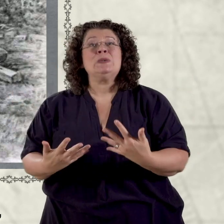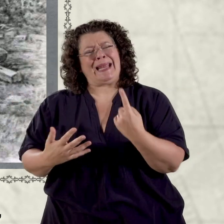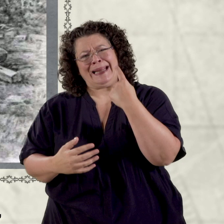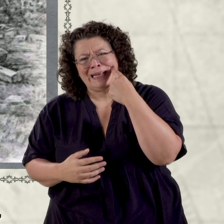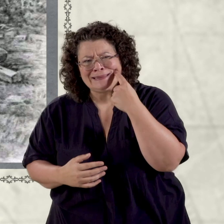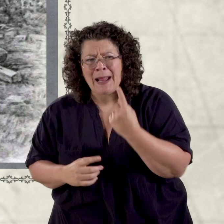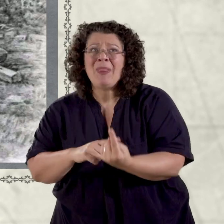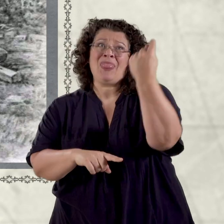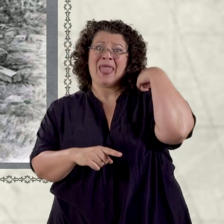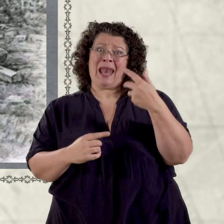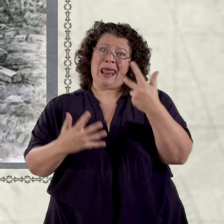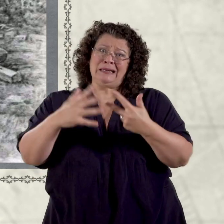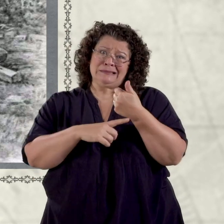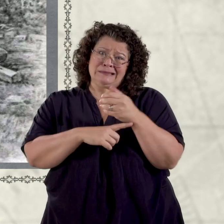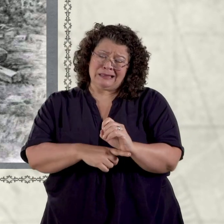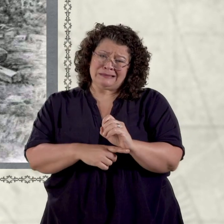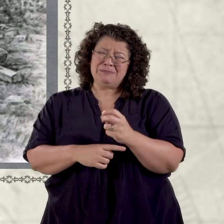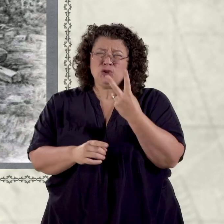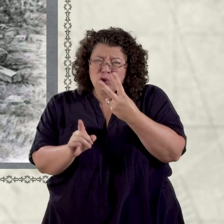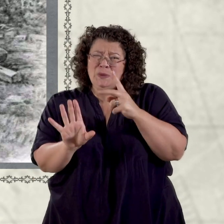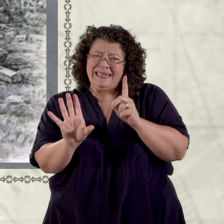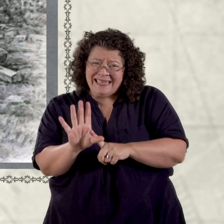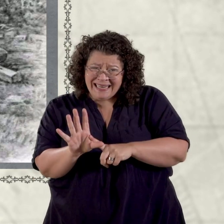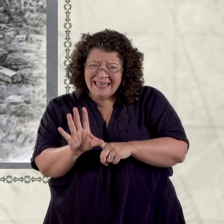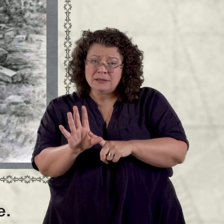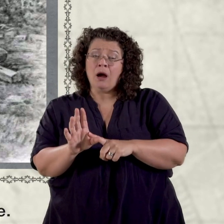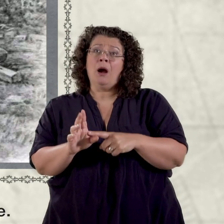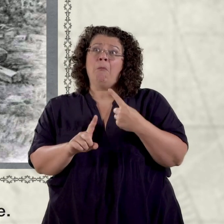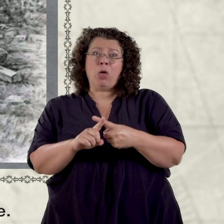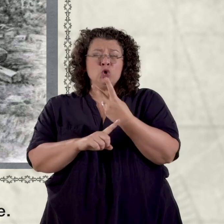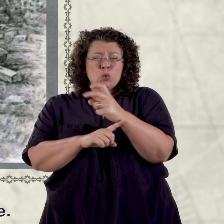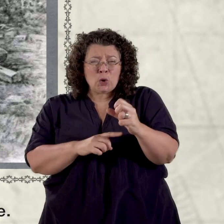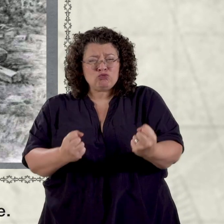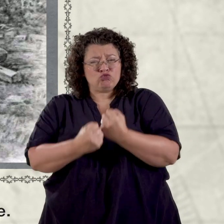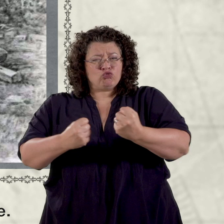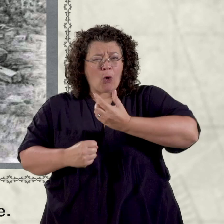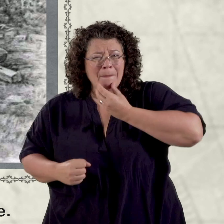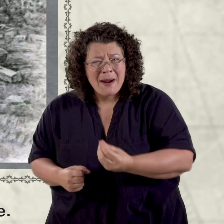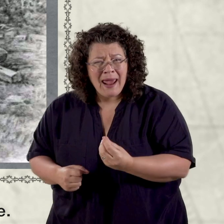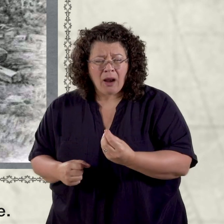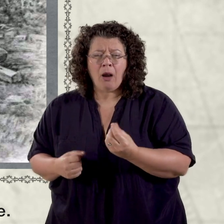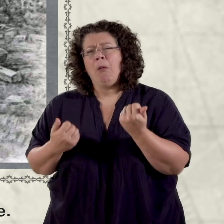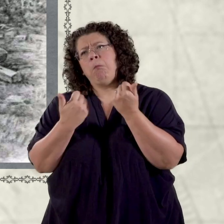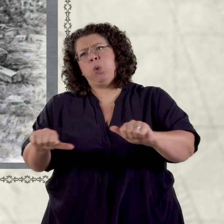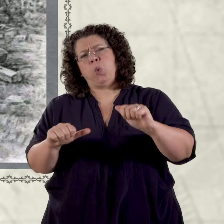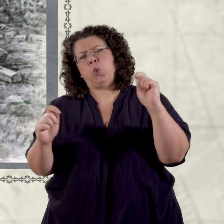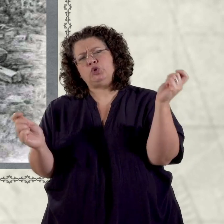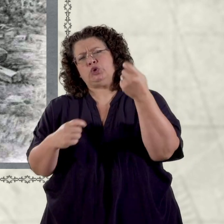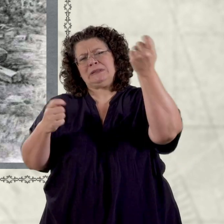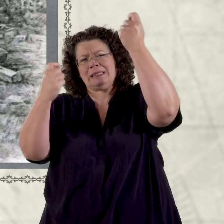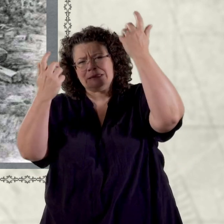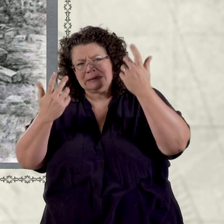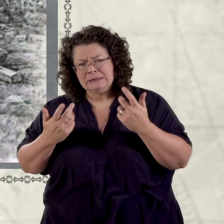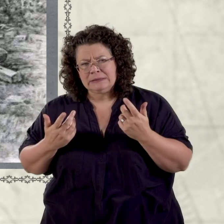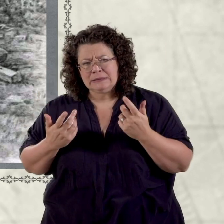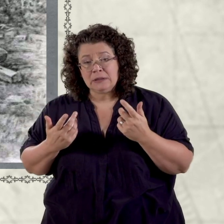whole years and 200 strong men. One of the success stories of that time, but that wasn't the end